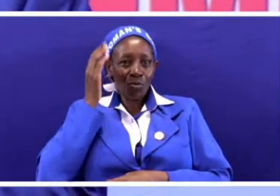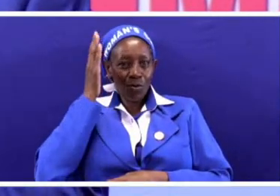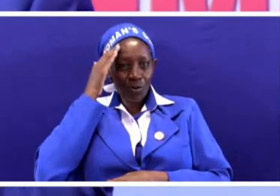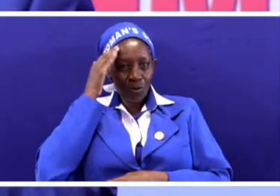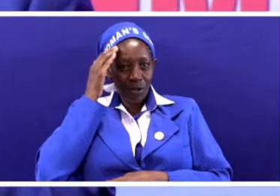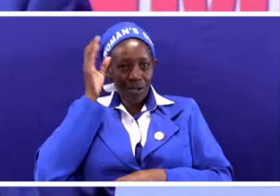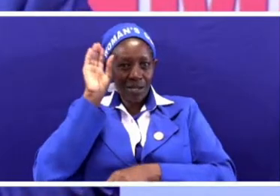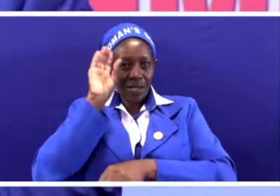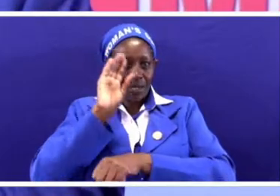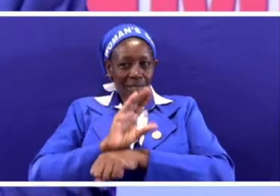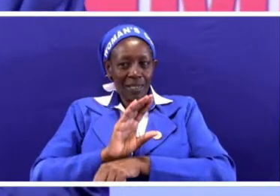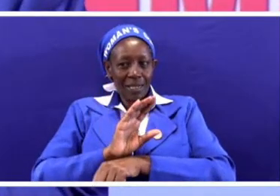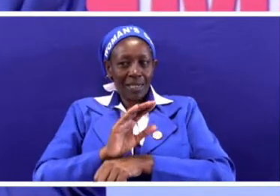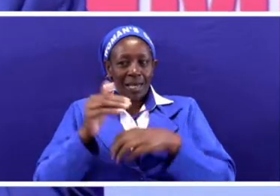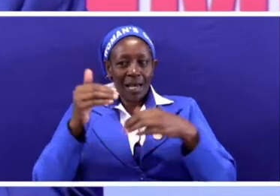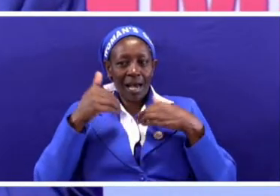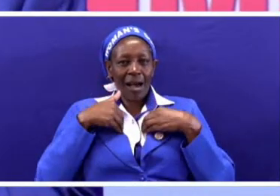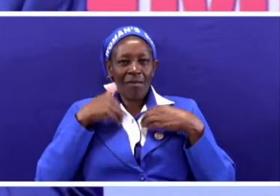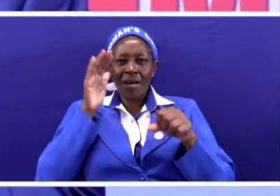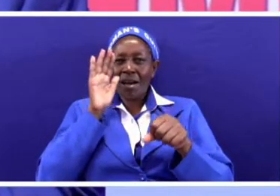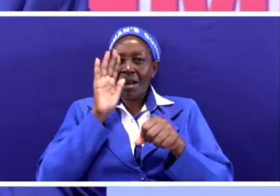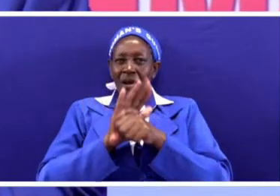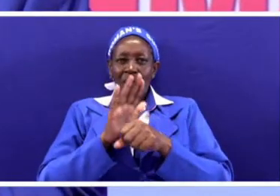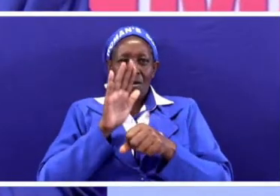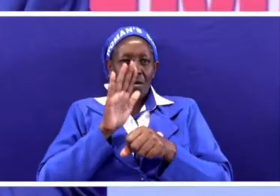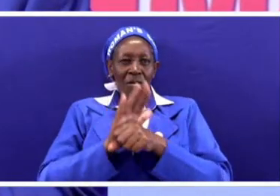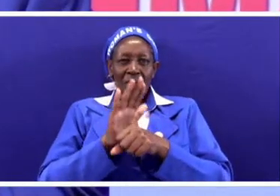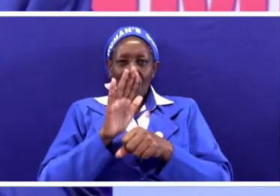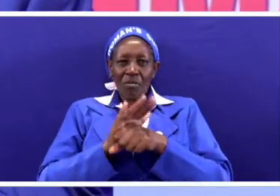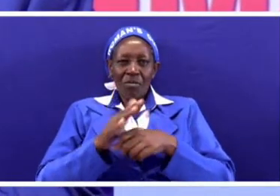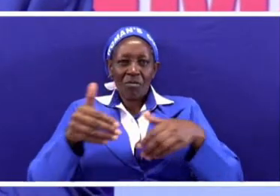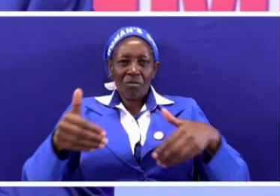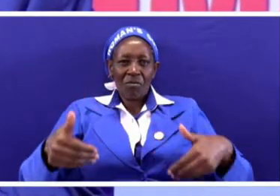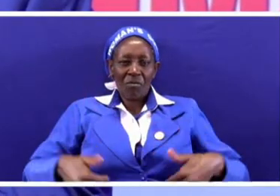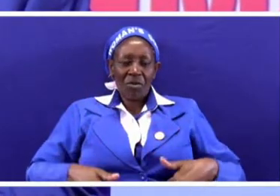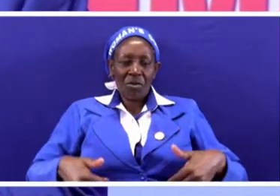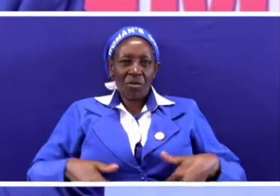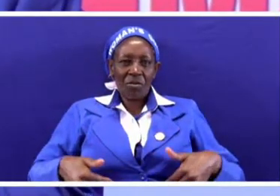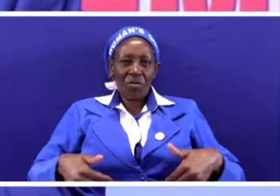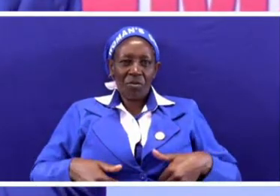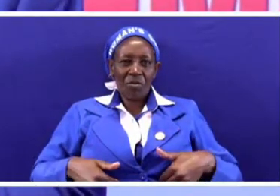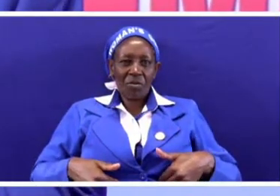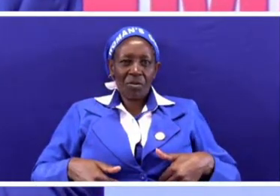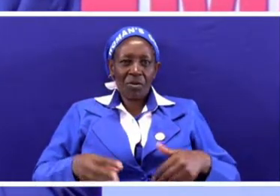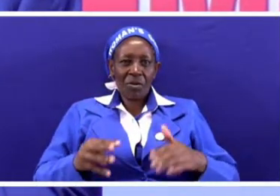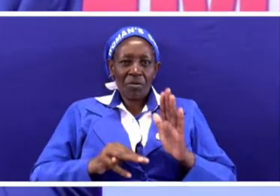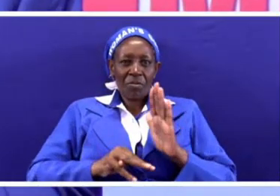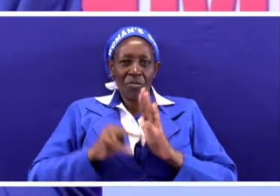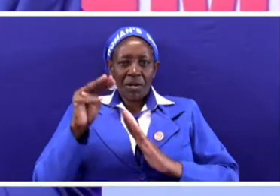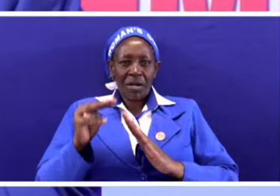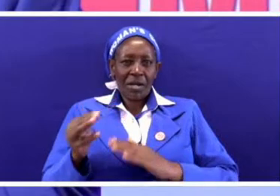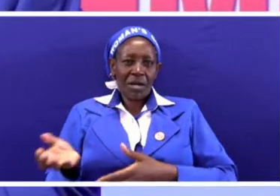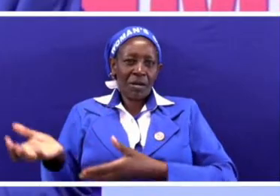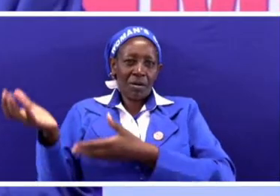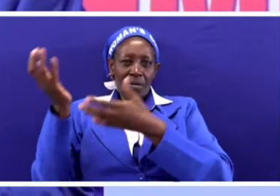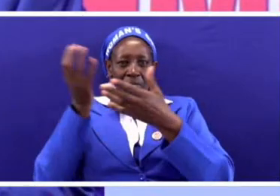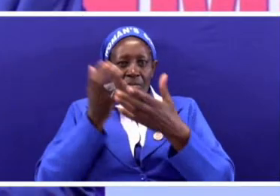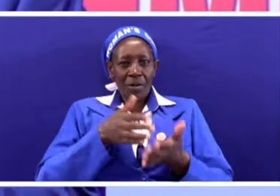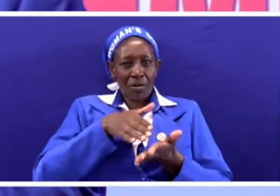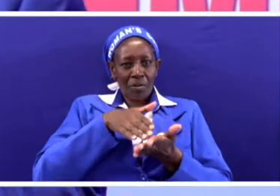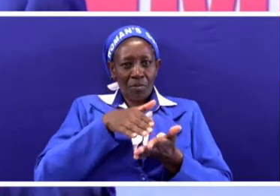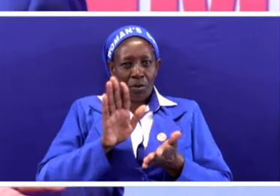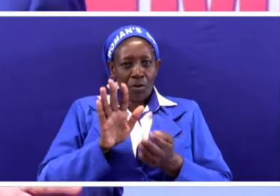It has young people in it. Much as we need to mentor and bring more, but we are